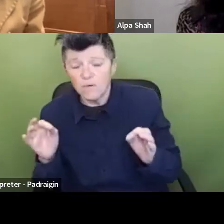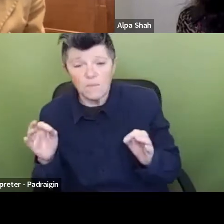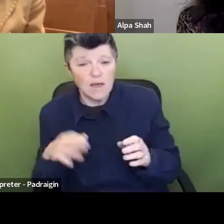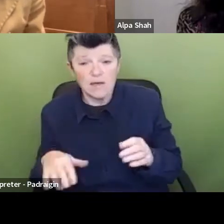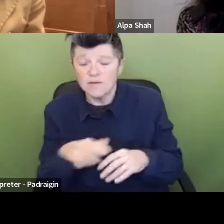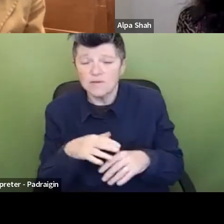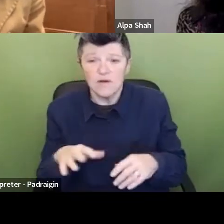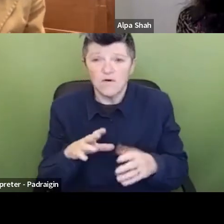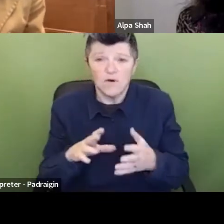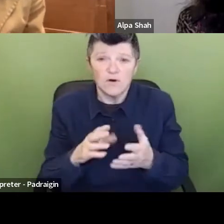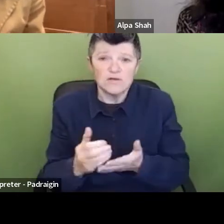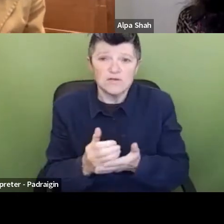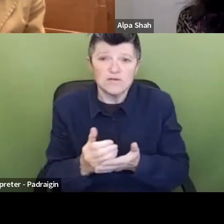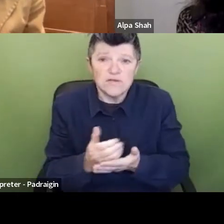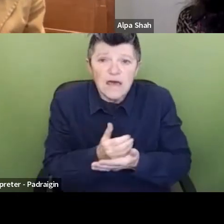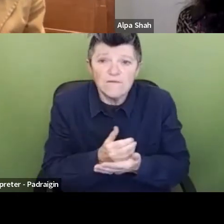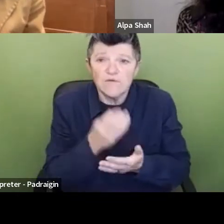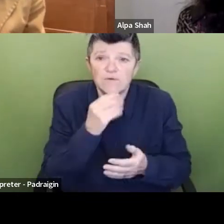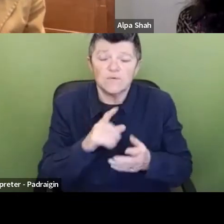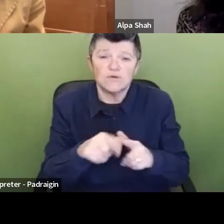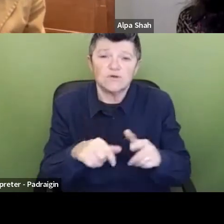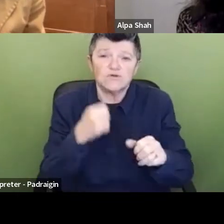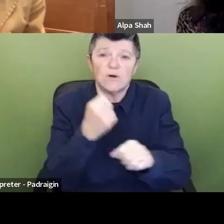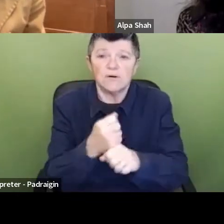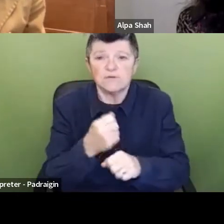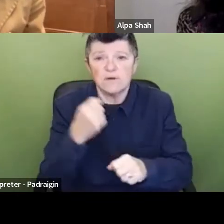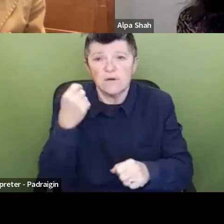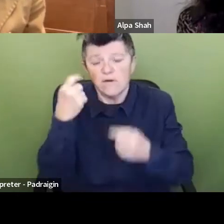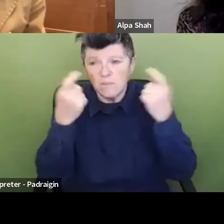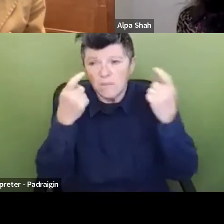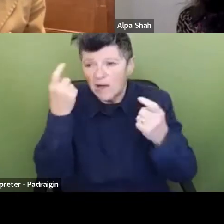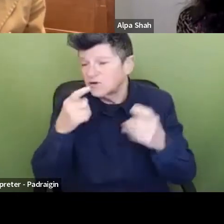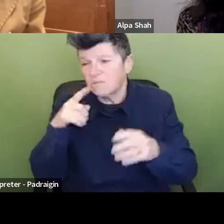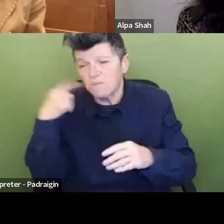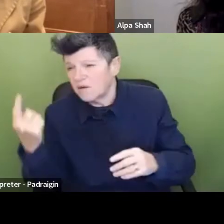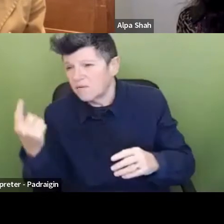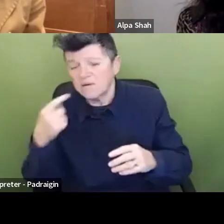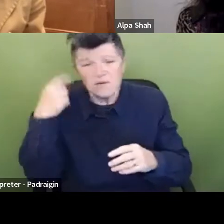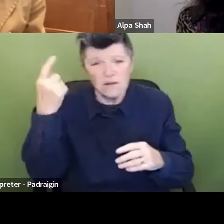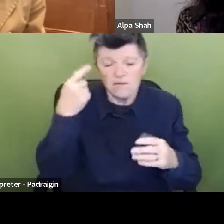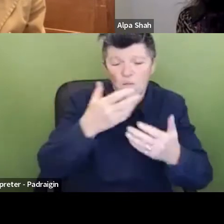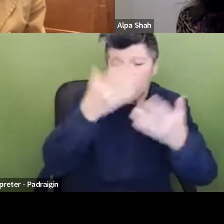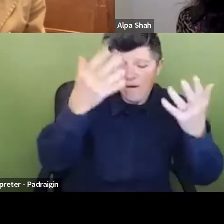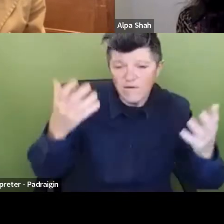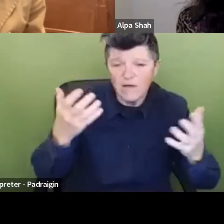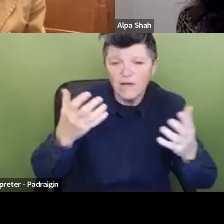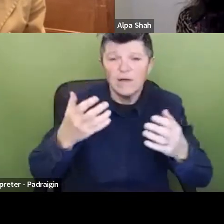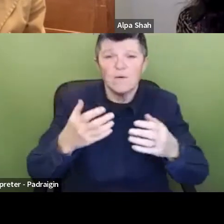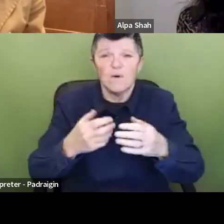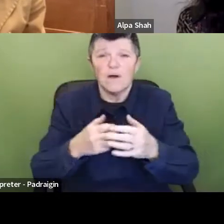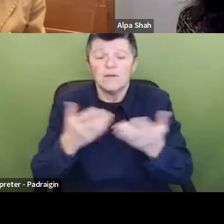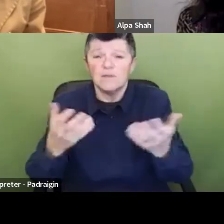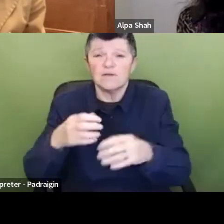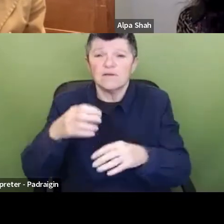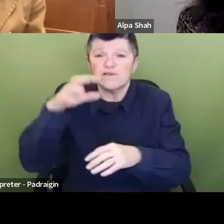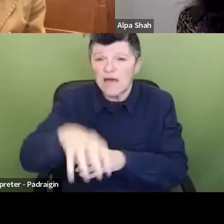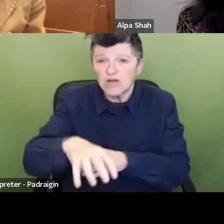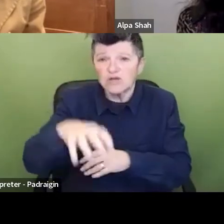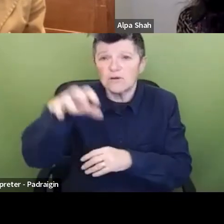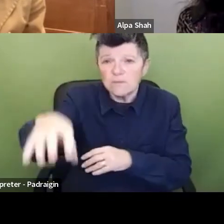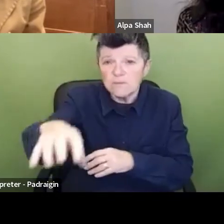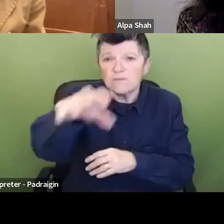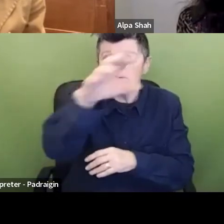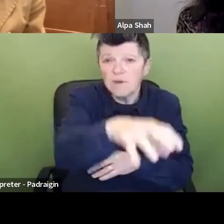kind of station setup that you imagine, be it in London or be it in Paris or be it elsewhere, was where the